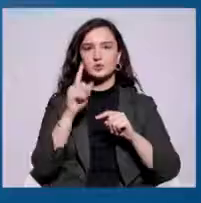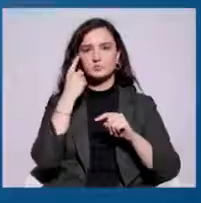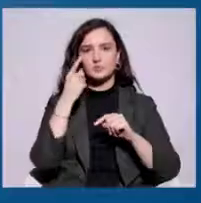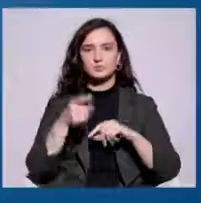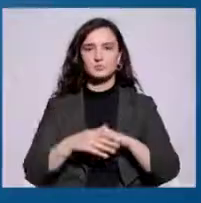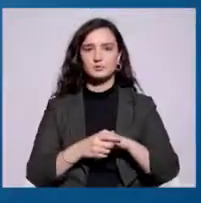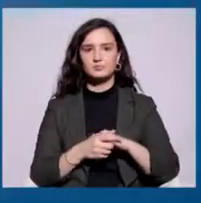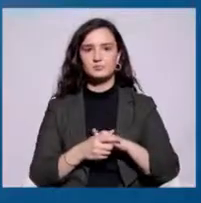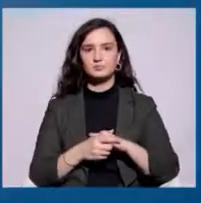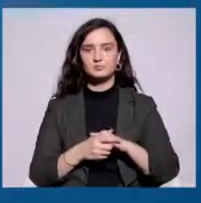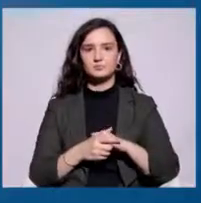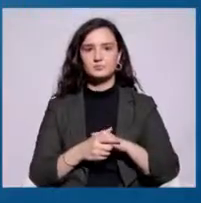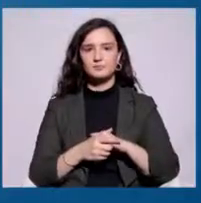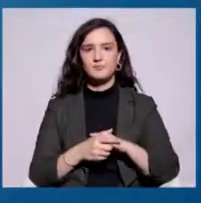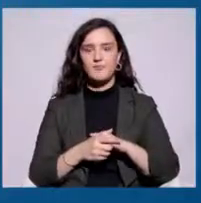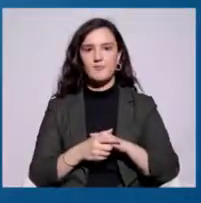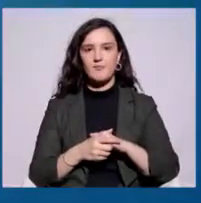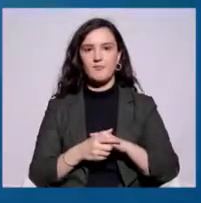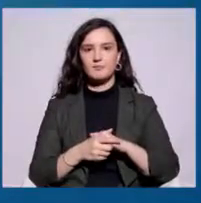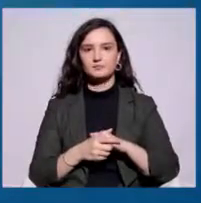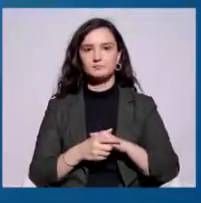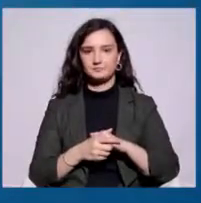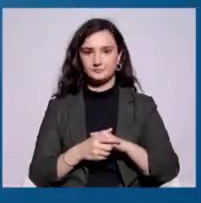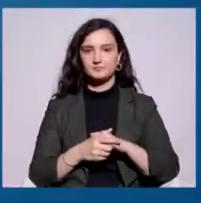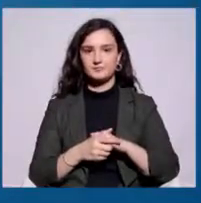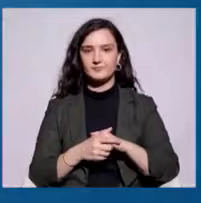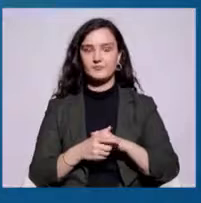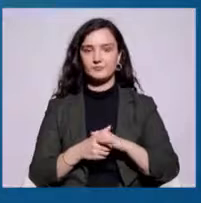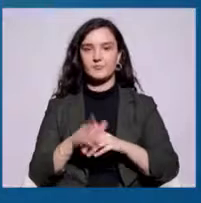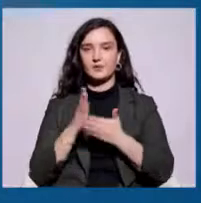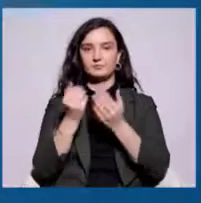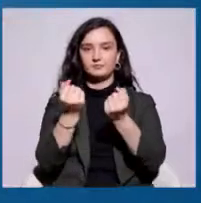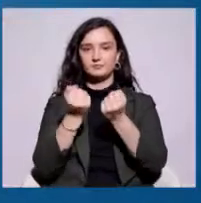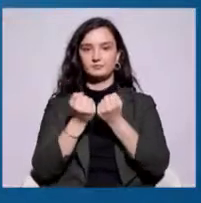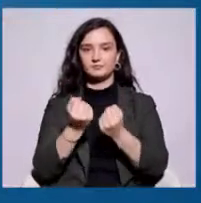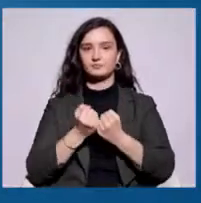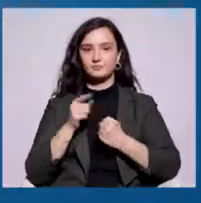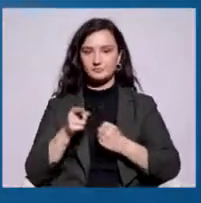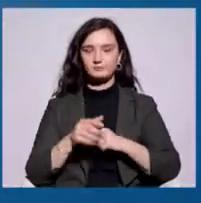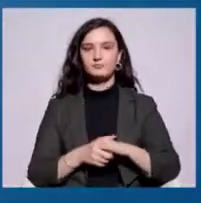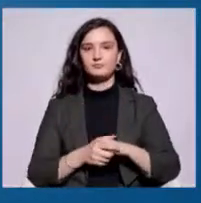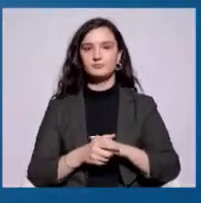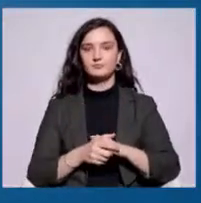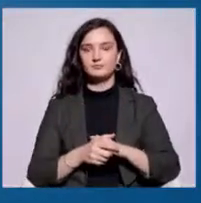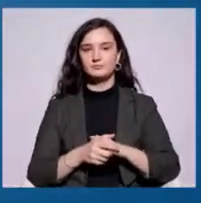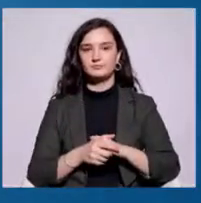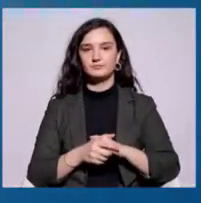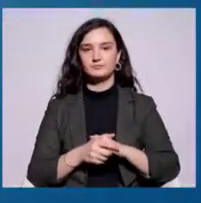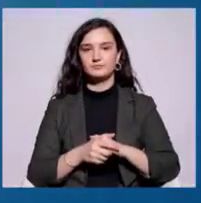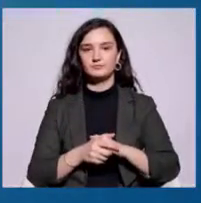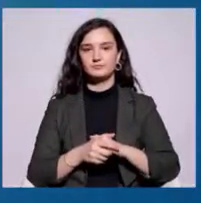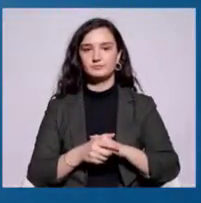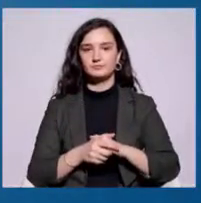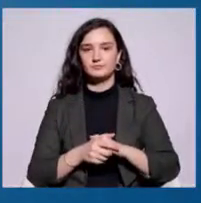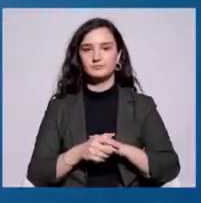think? I think it is drawer. Yeah, great job. And what about the